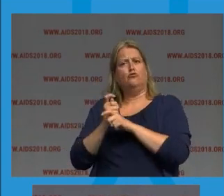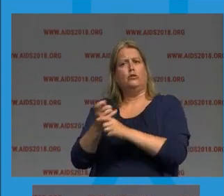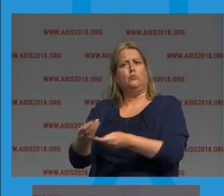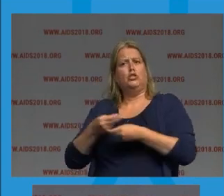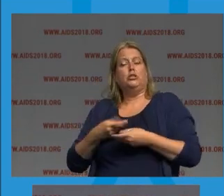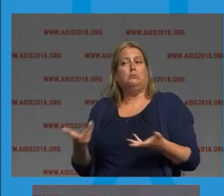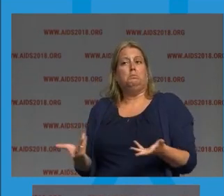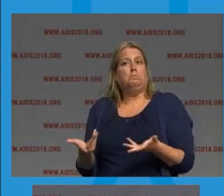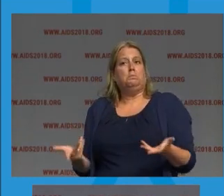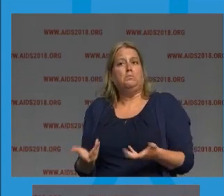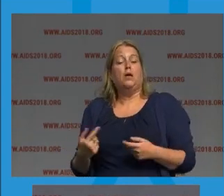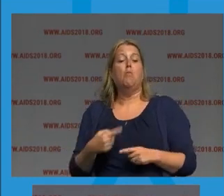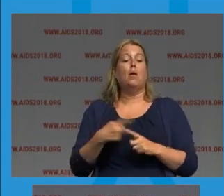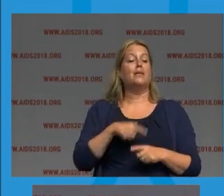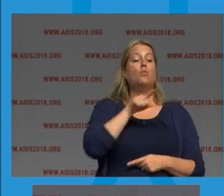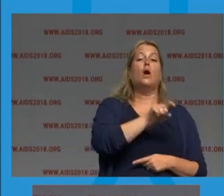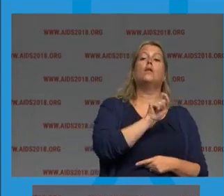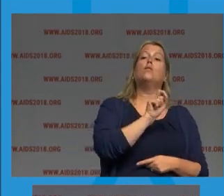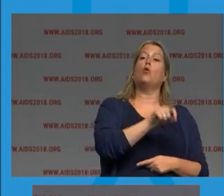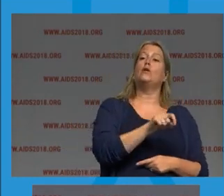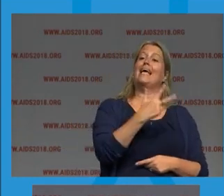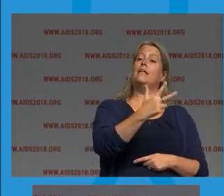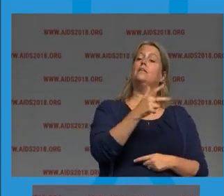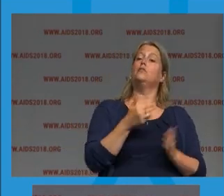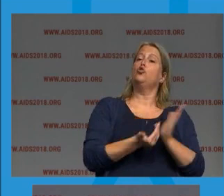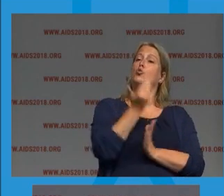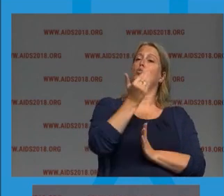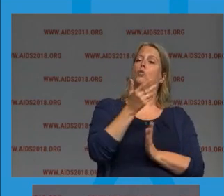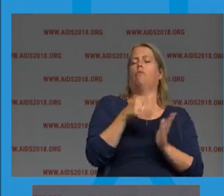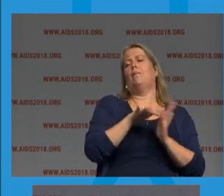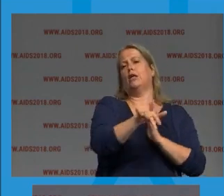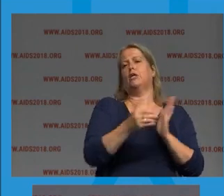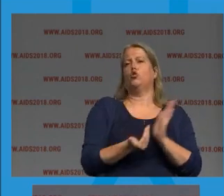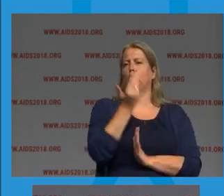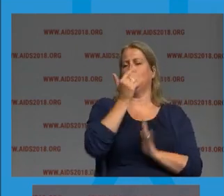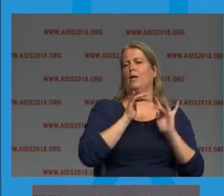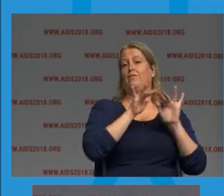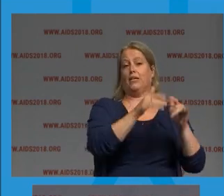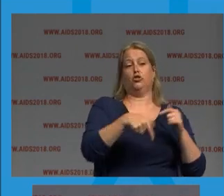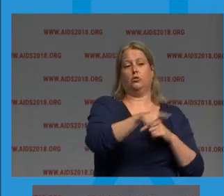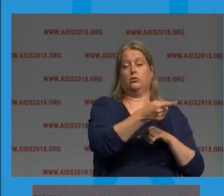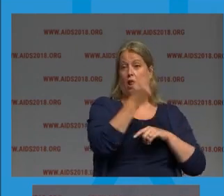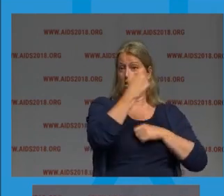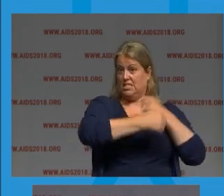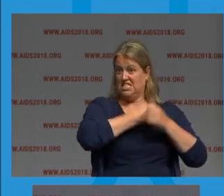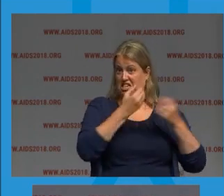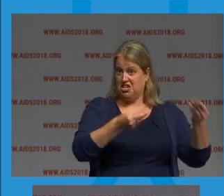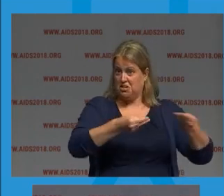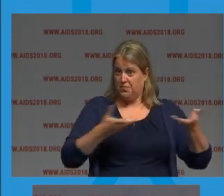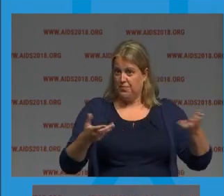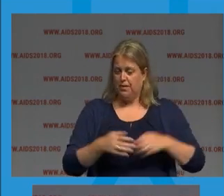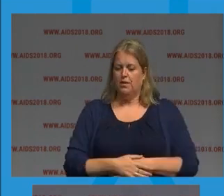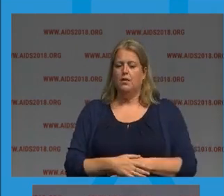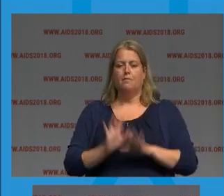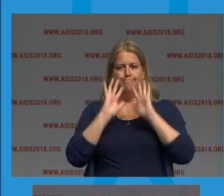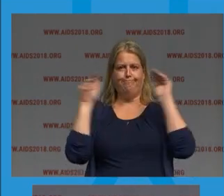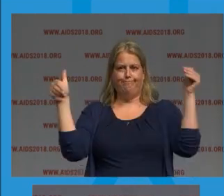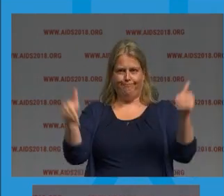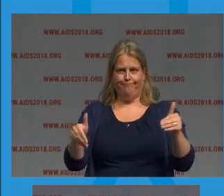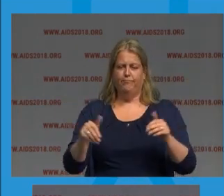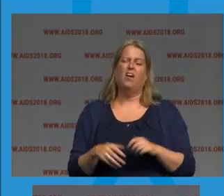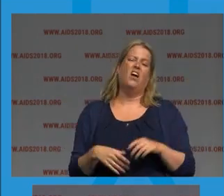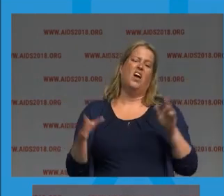the 1.8 million new infections that happened over the last year. And so I'm going to get into it. I'm going to start by providing a